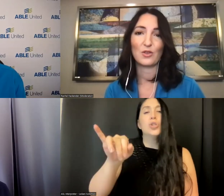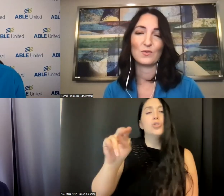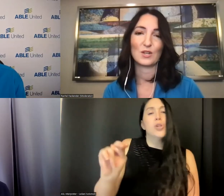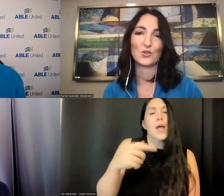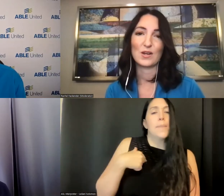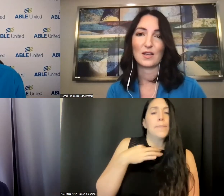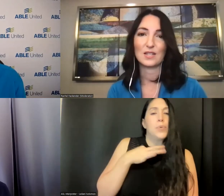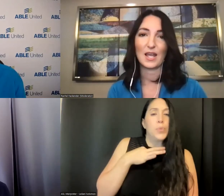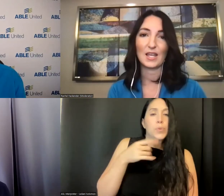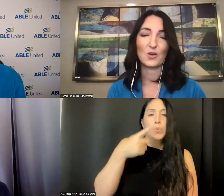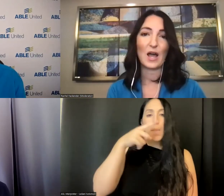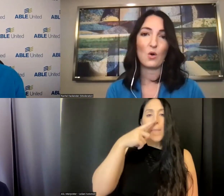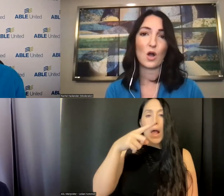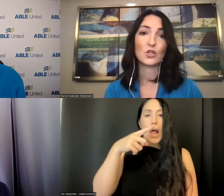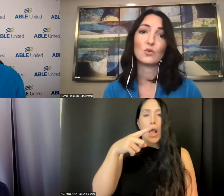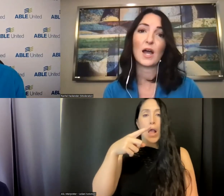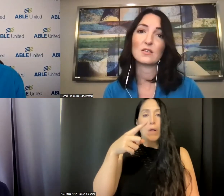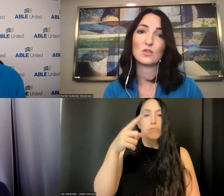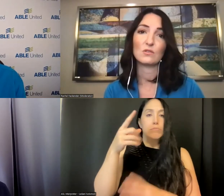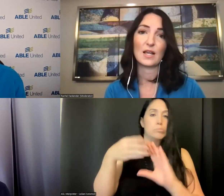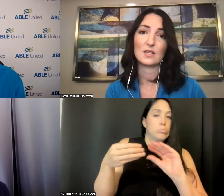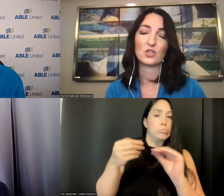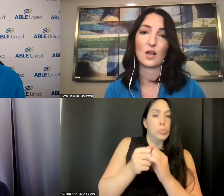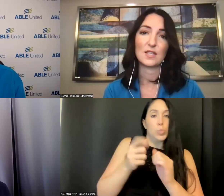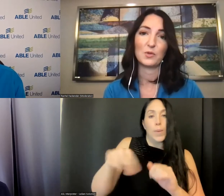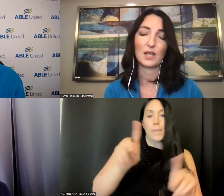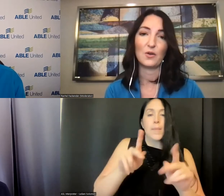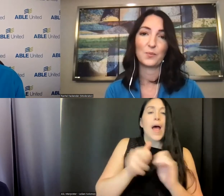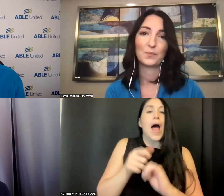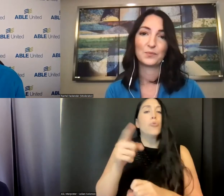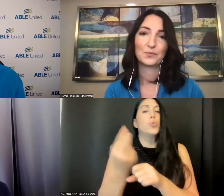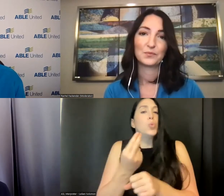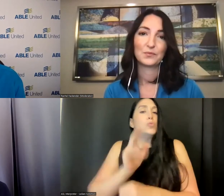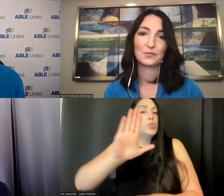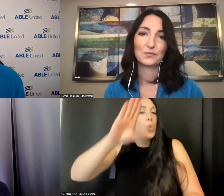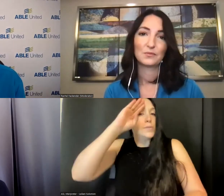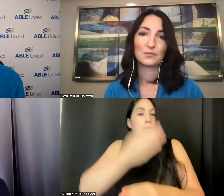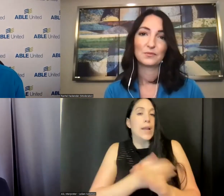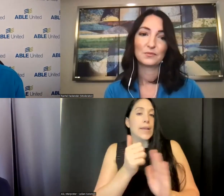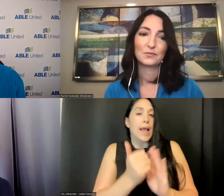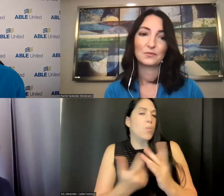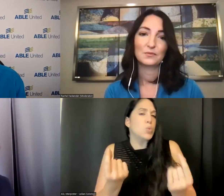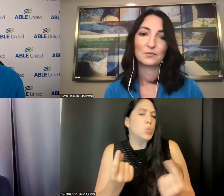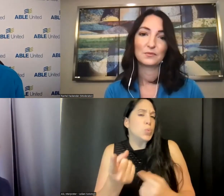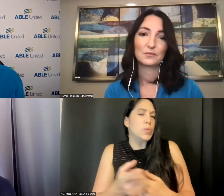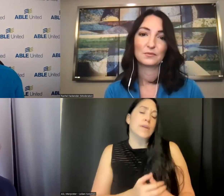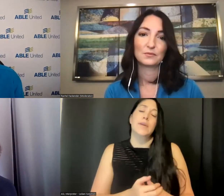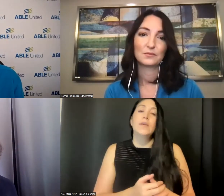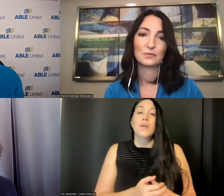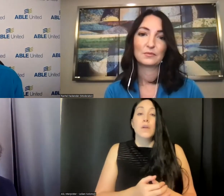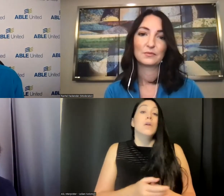with those that are joining us today, how are you guys utilizing Sean's ABLE account? So right now